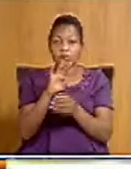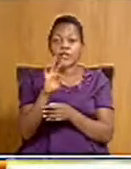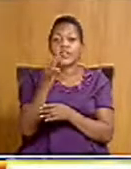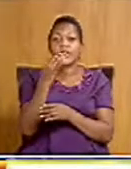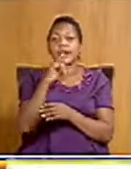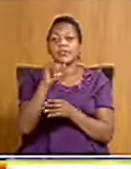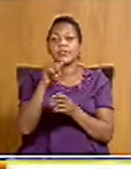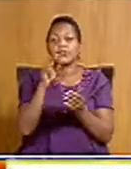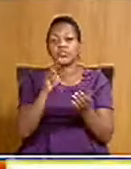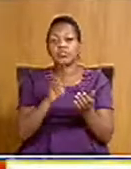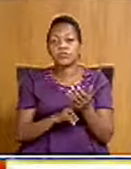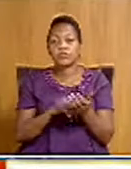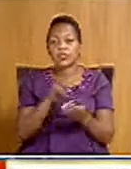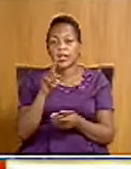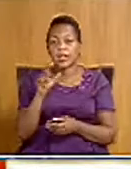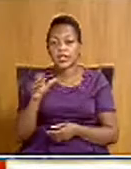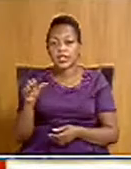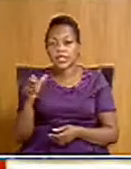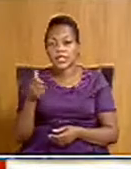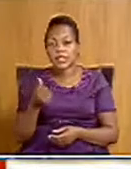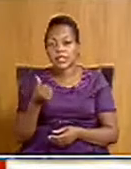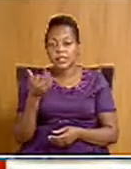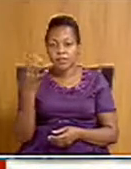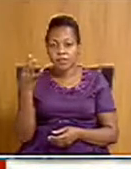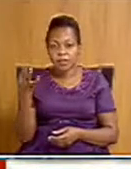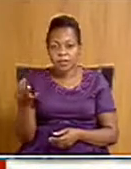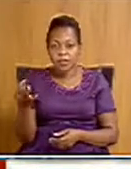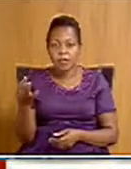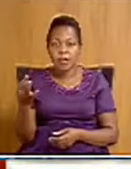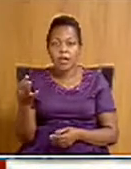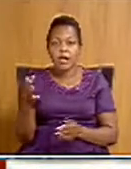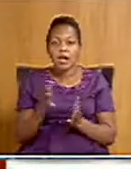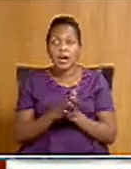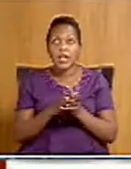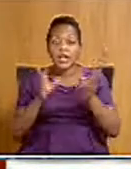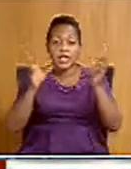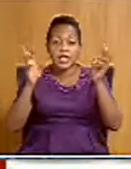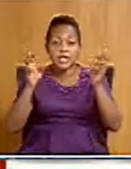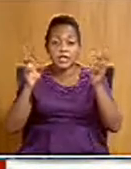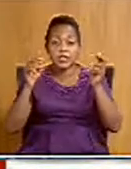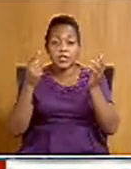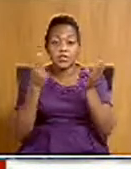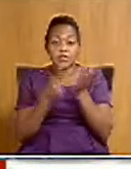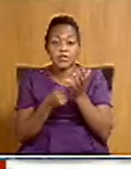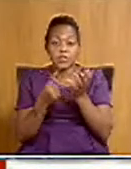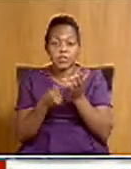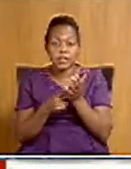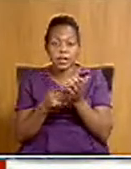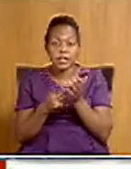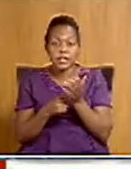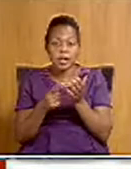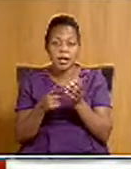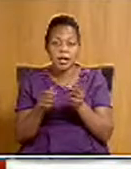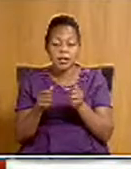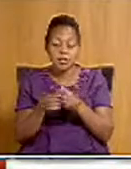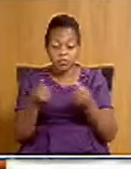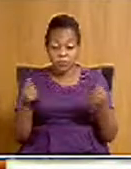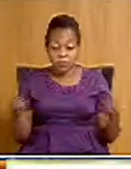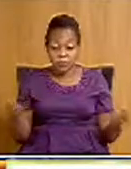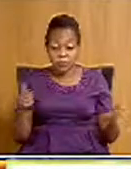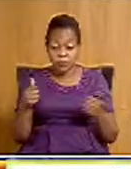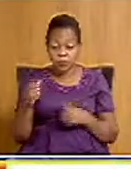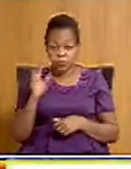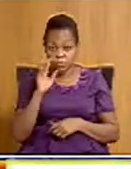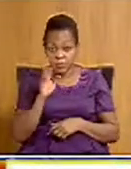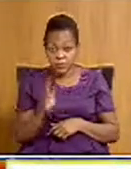of June, 1963. And the headline of the Uganda Agus, which you will see in this booklet